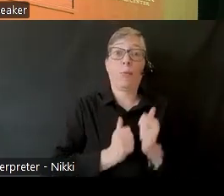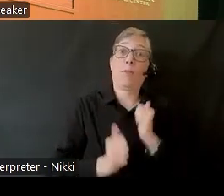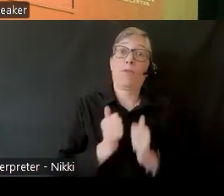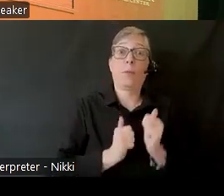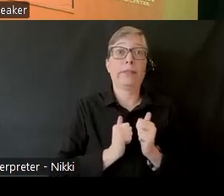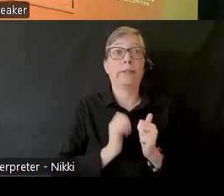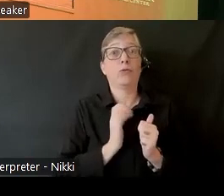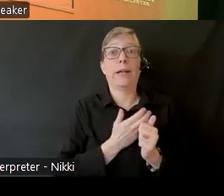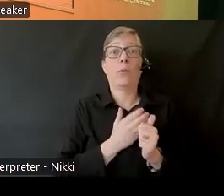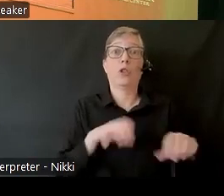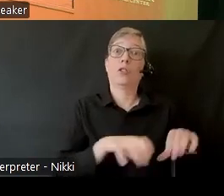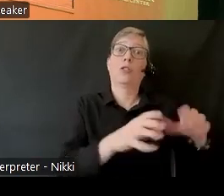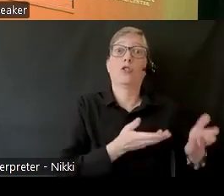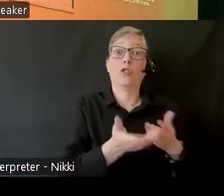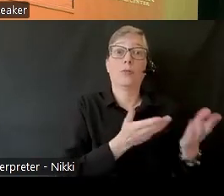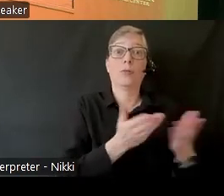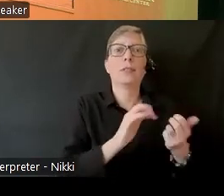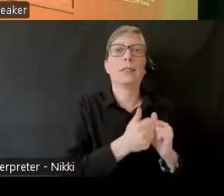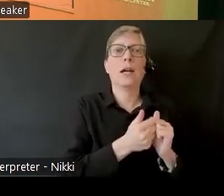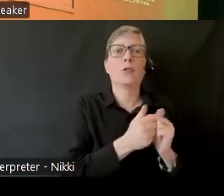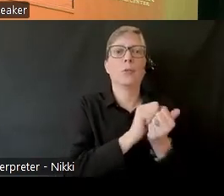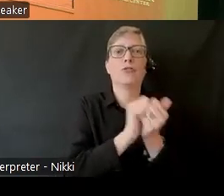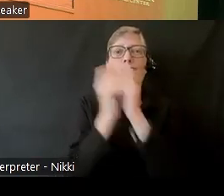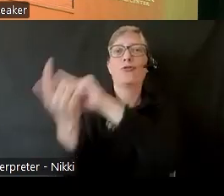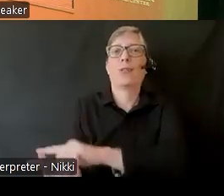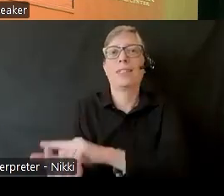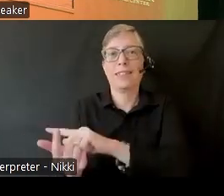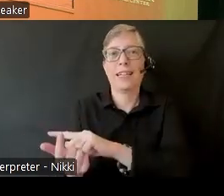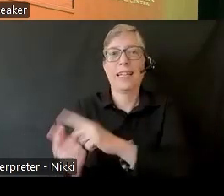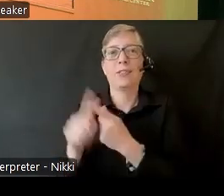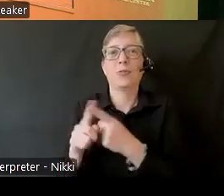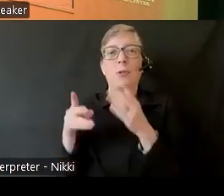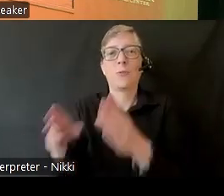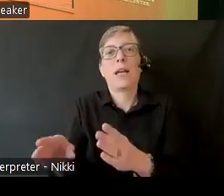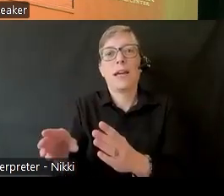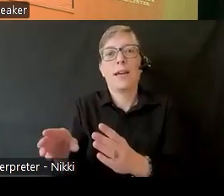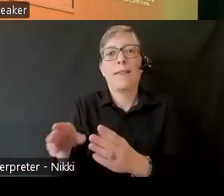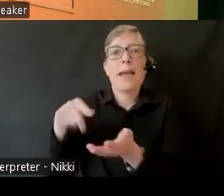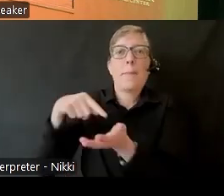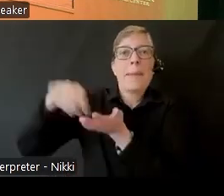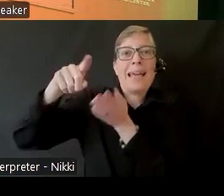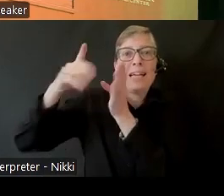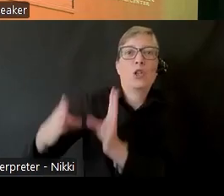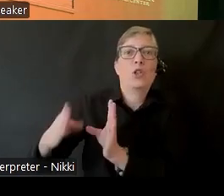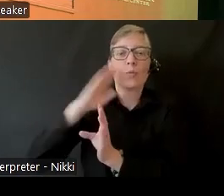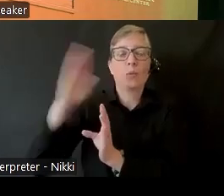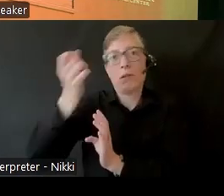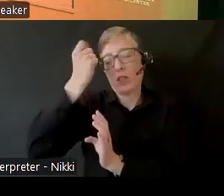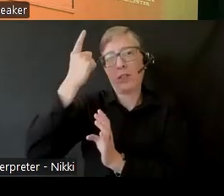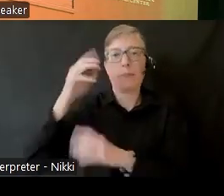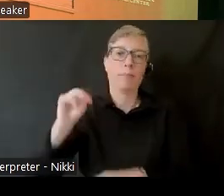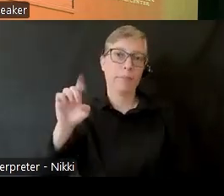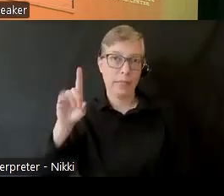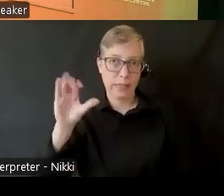service, in ways that make sense to payers, right? And so could be Medicare, Medicaid, or right, in this case,